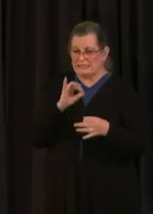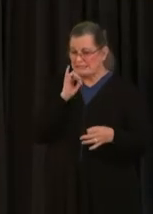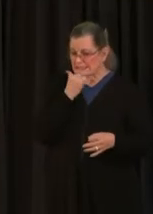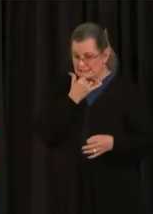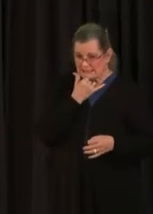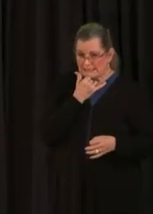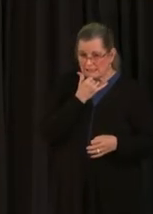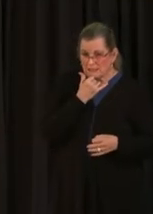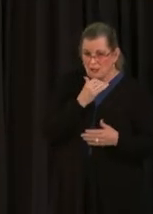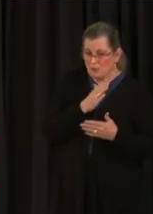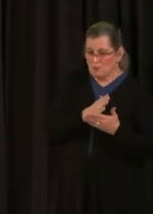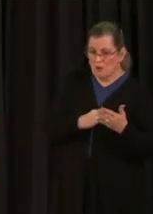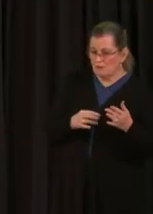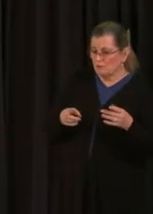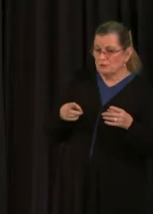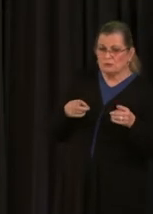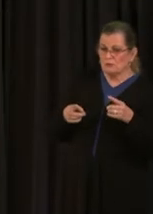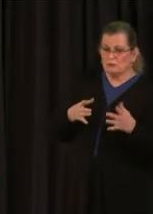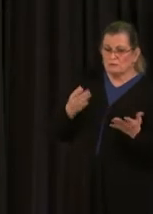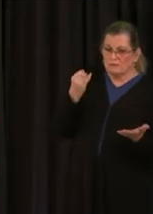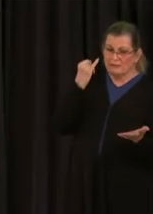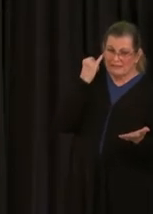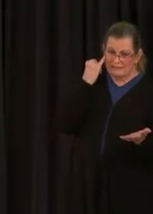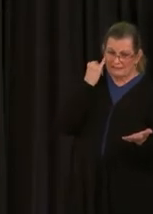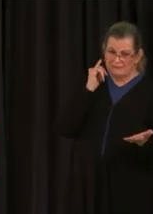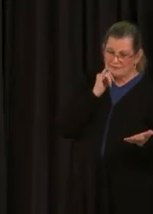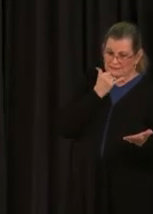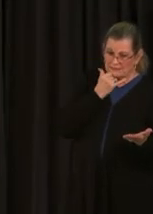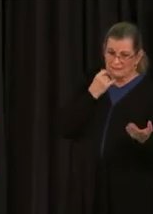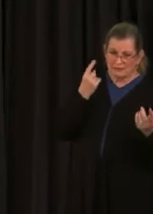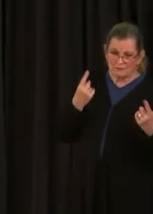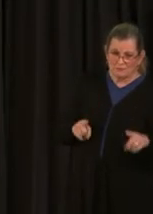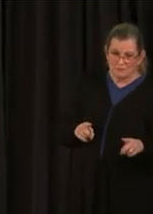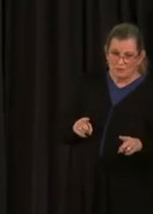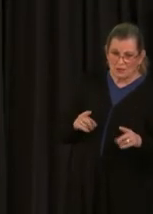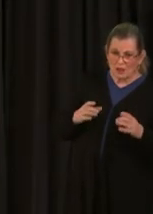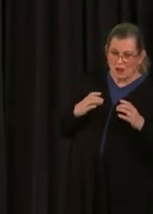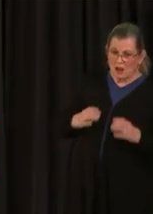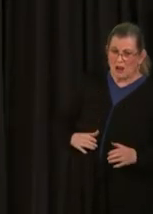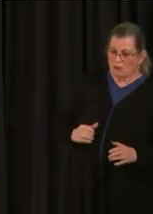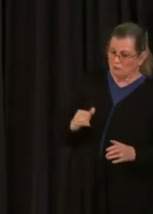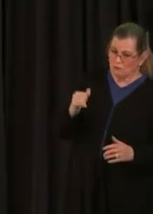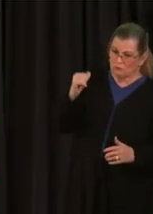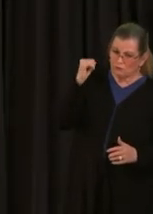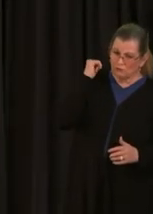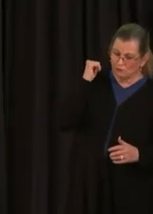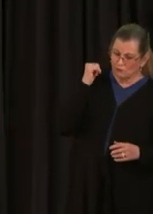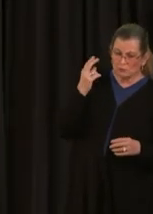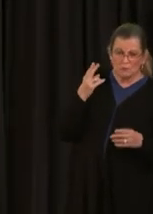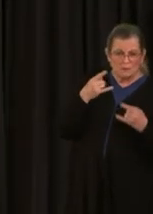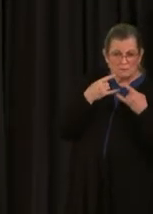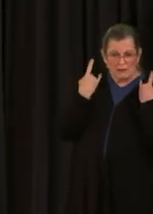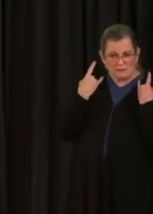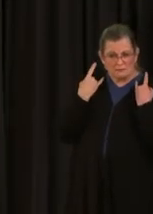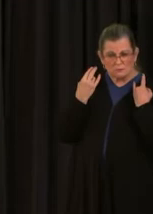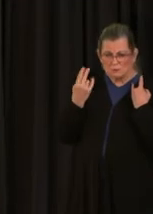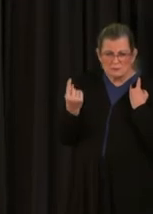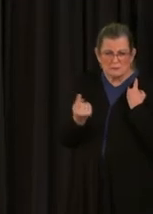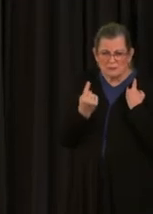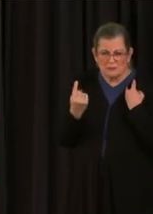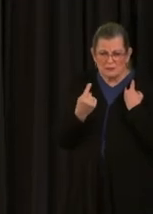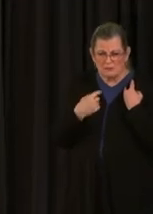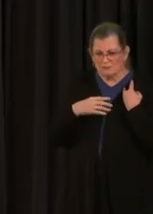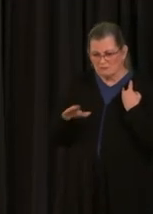directives since 9/11. When it comes to surface transportation, the last time TSA issued a security directive was in